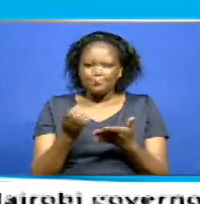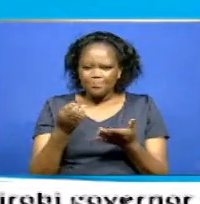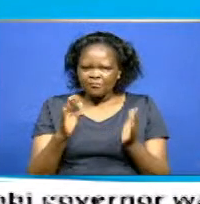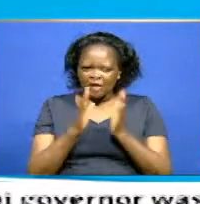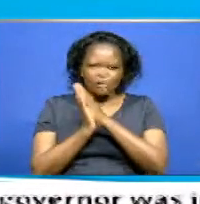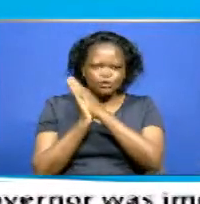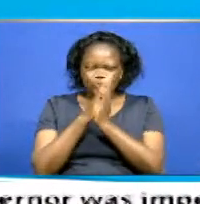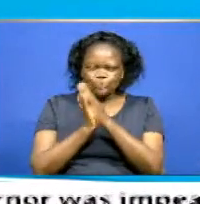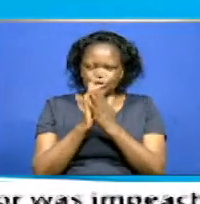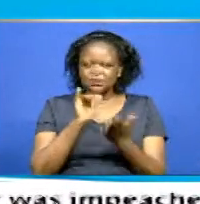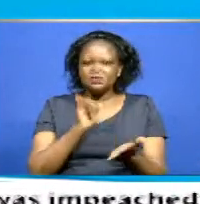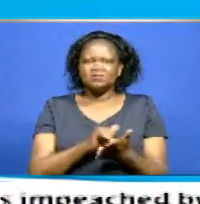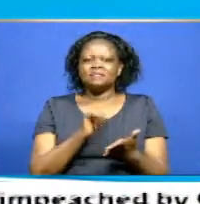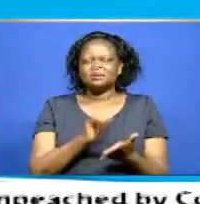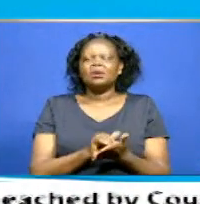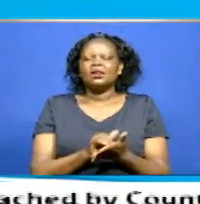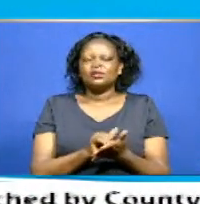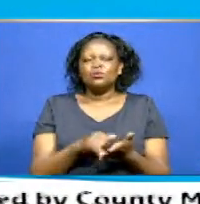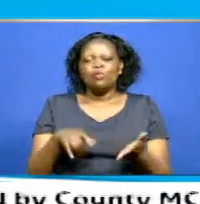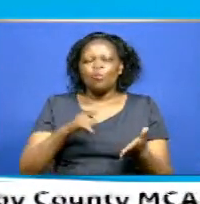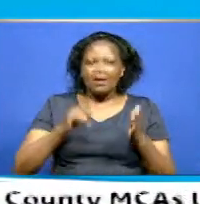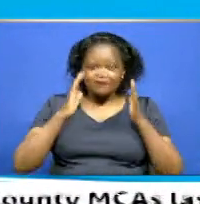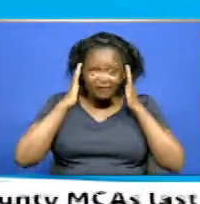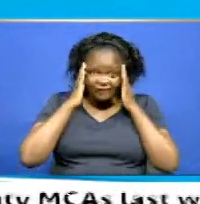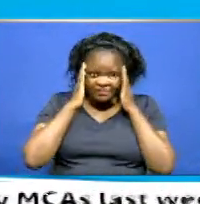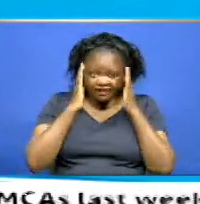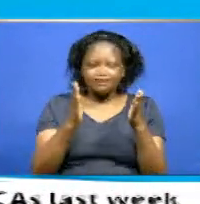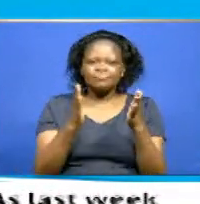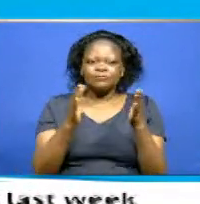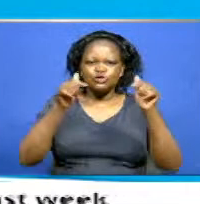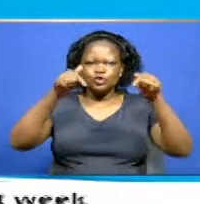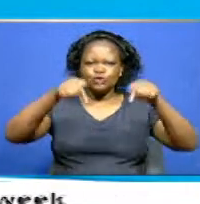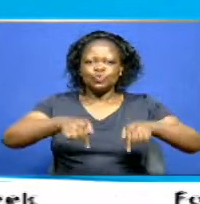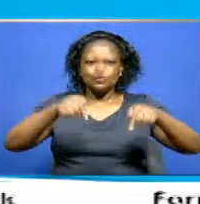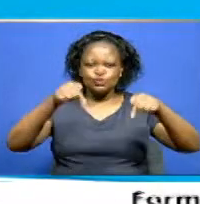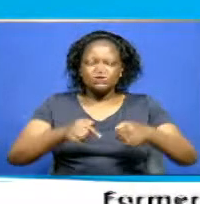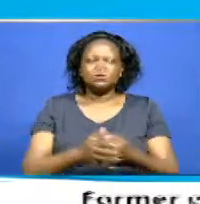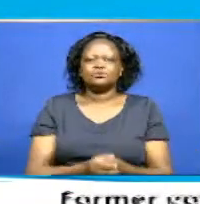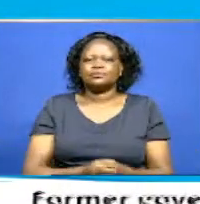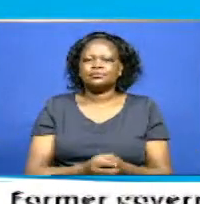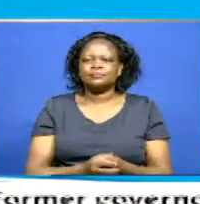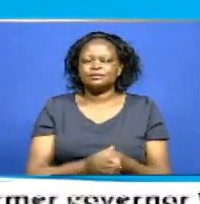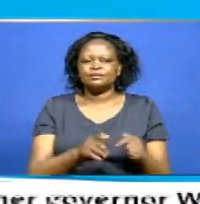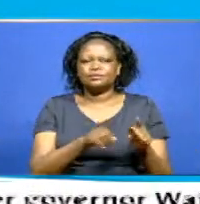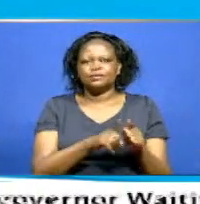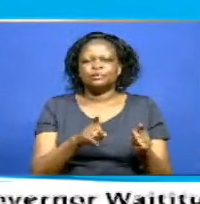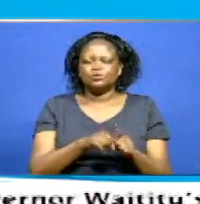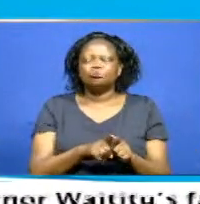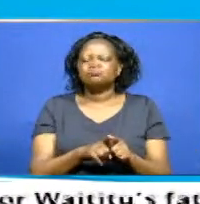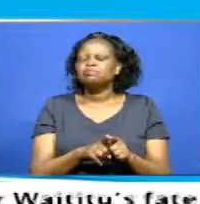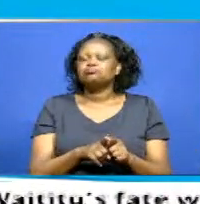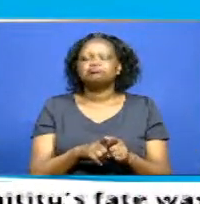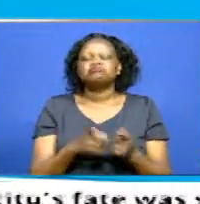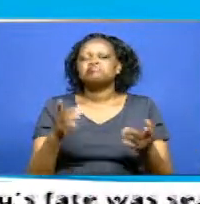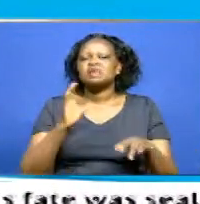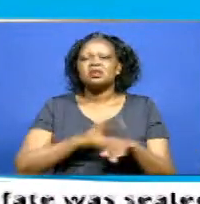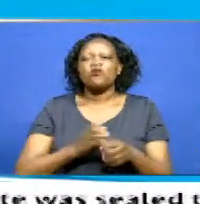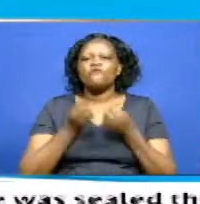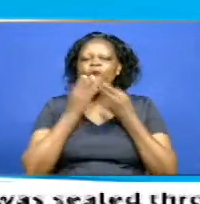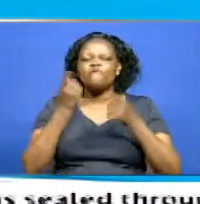Stories that we are, of course, focusing on today. We'll be crisscrossing the country and, of course,